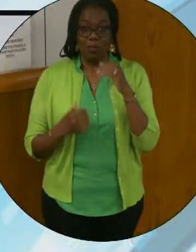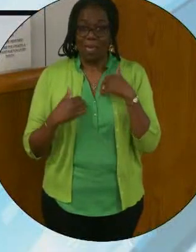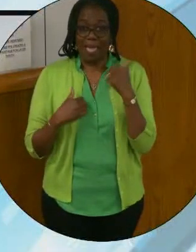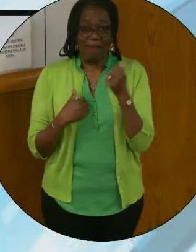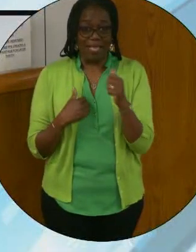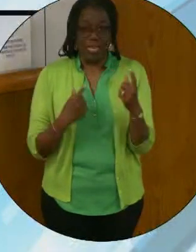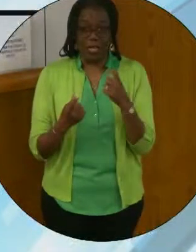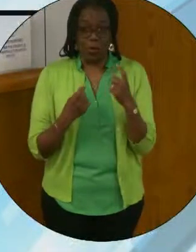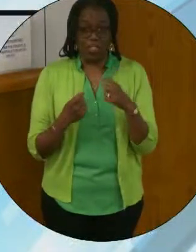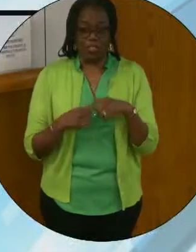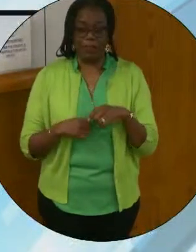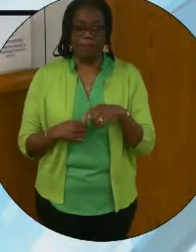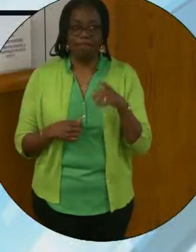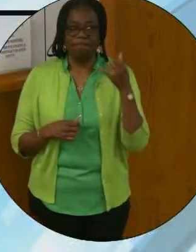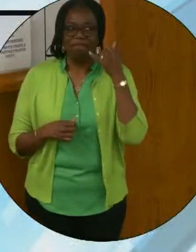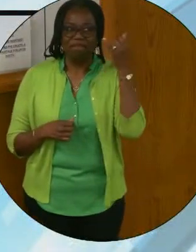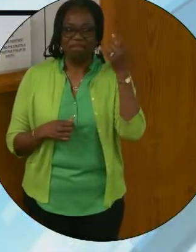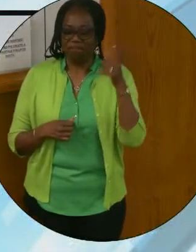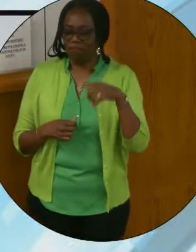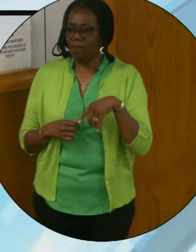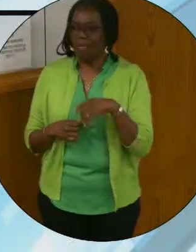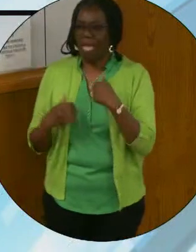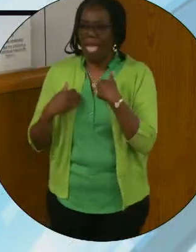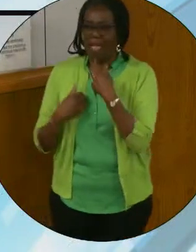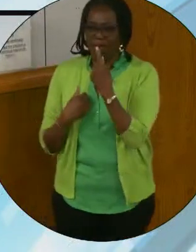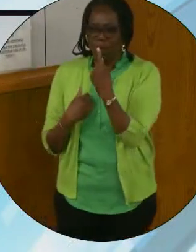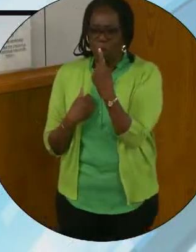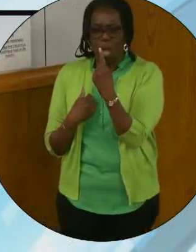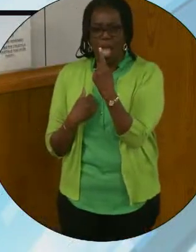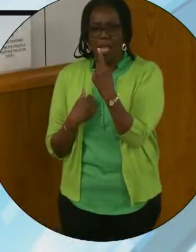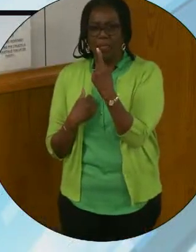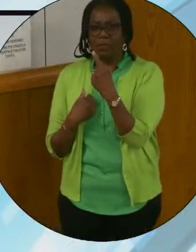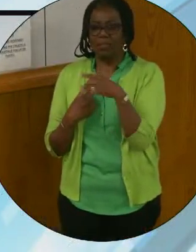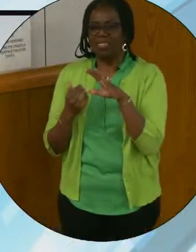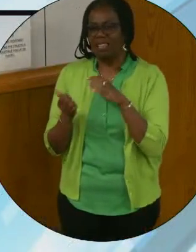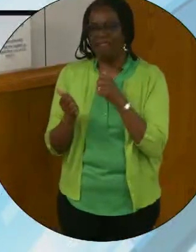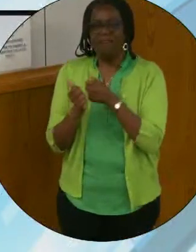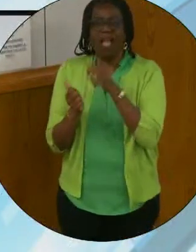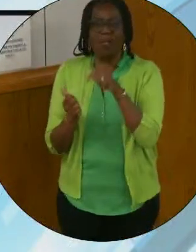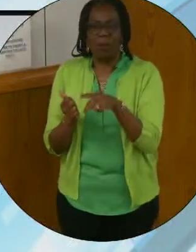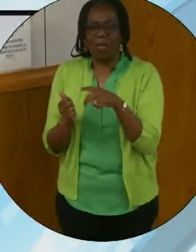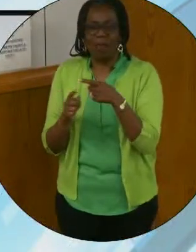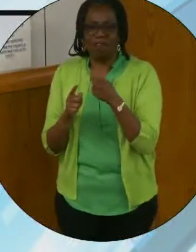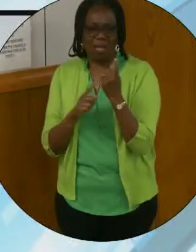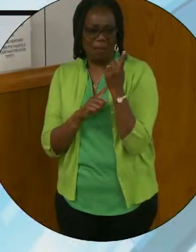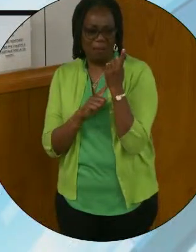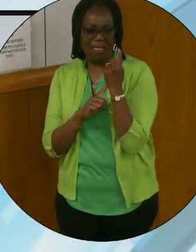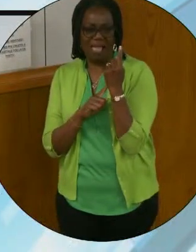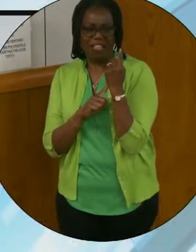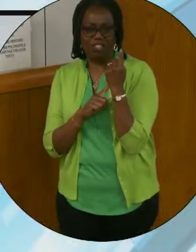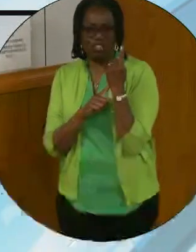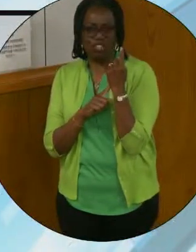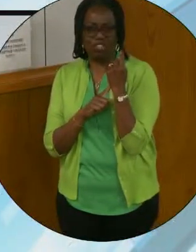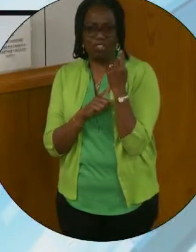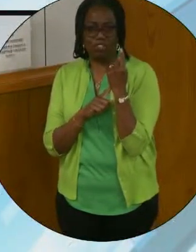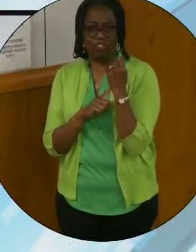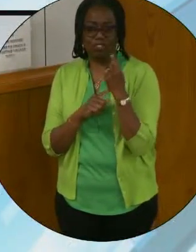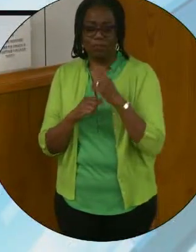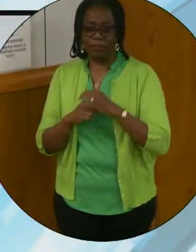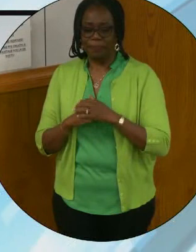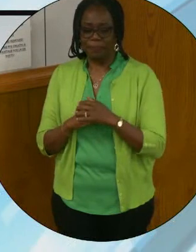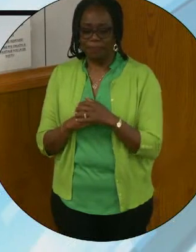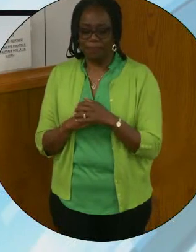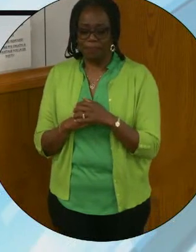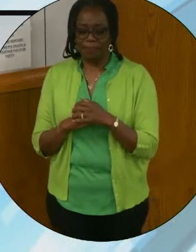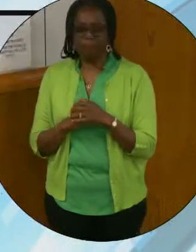I just have one, and it's kind of a follow-up from last year's update.